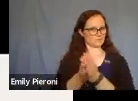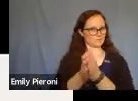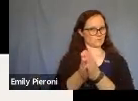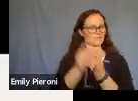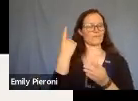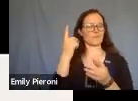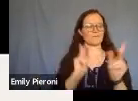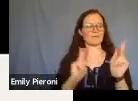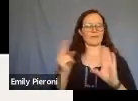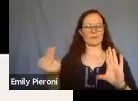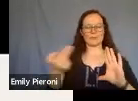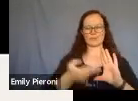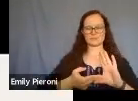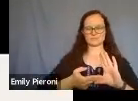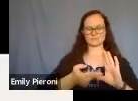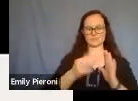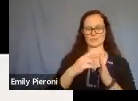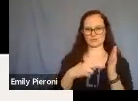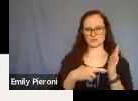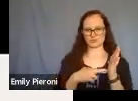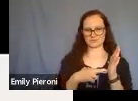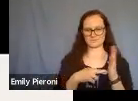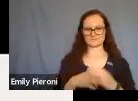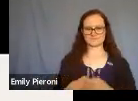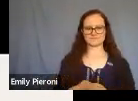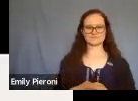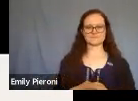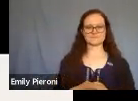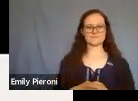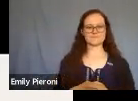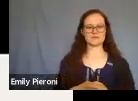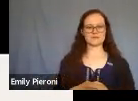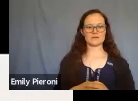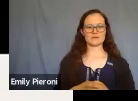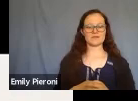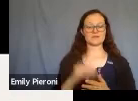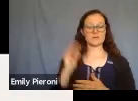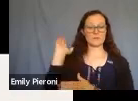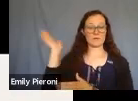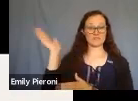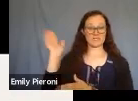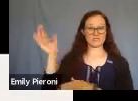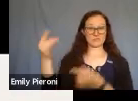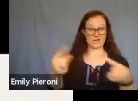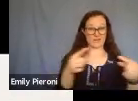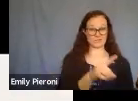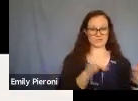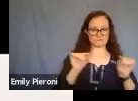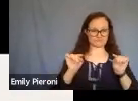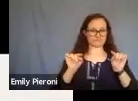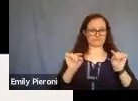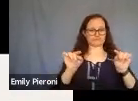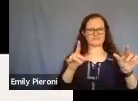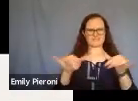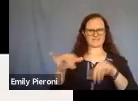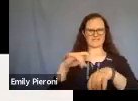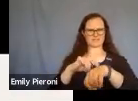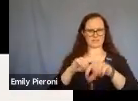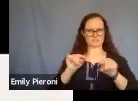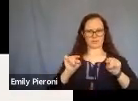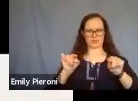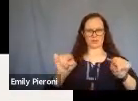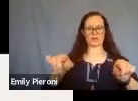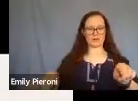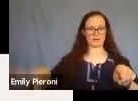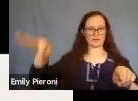registrants. And so while the other presentations were going on, we did our